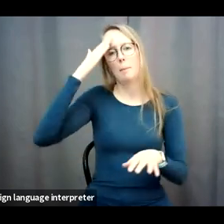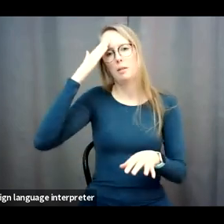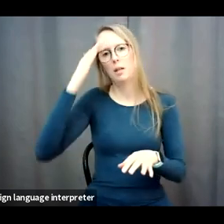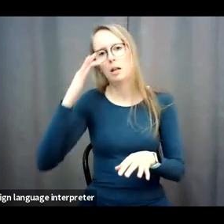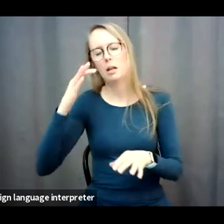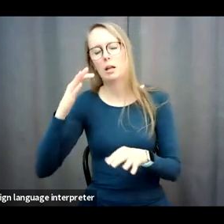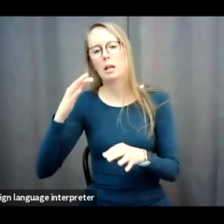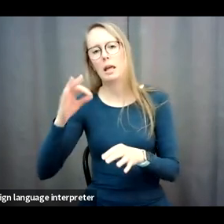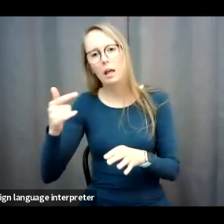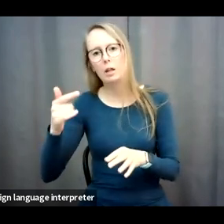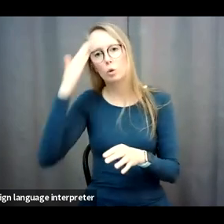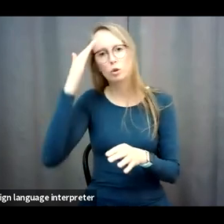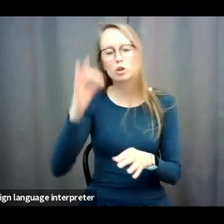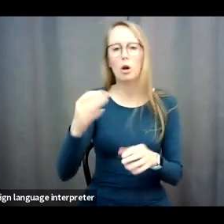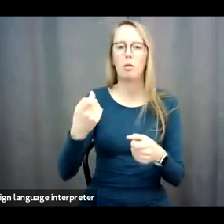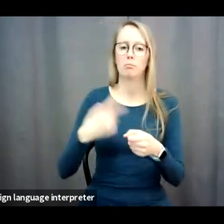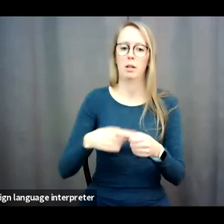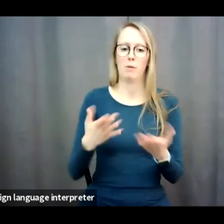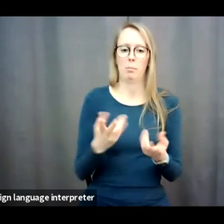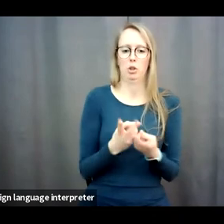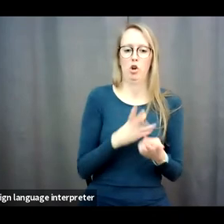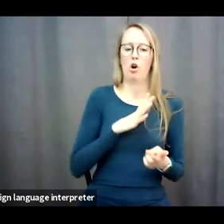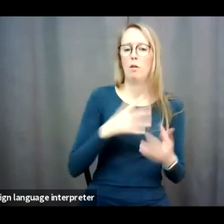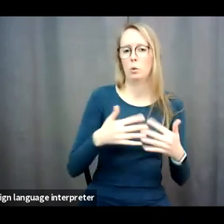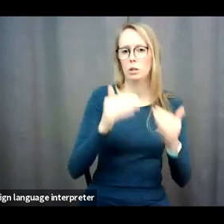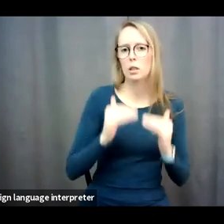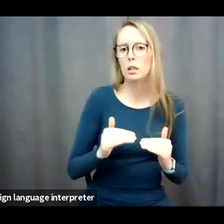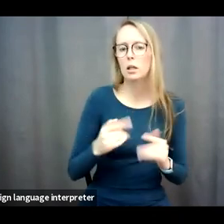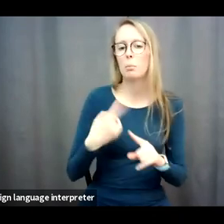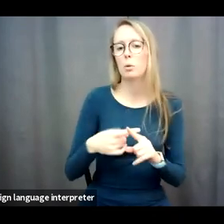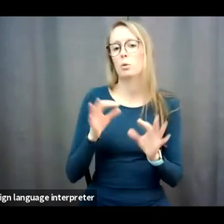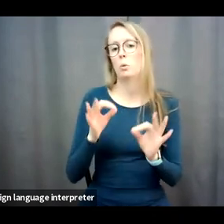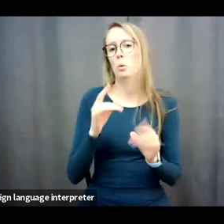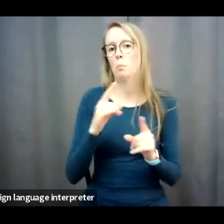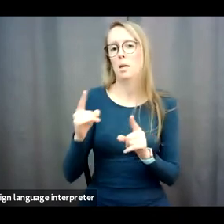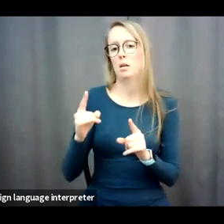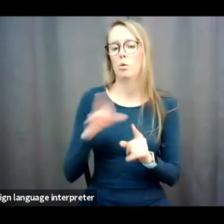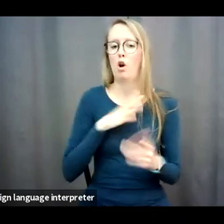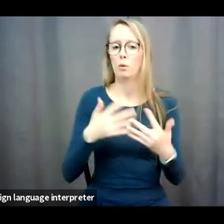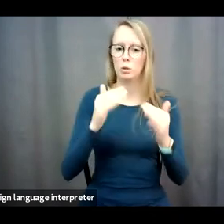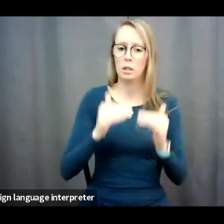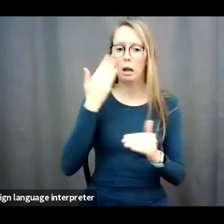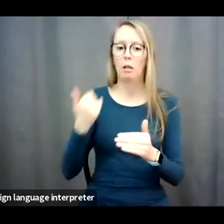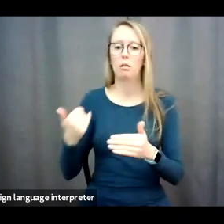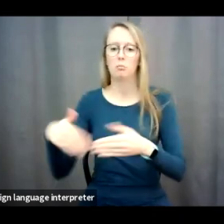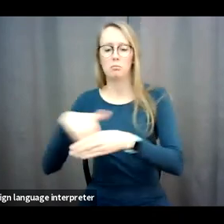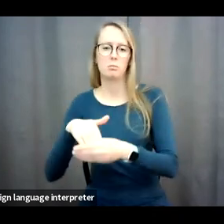have a disability and how people with disabilities can be a part of the society.